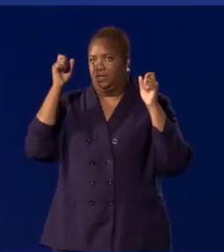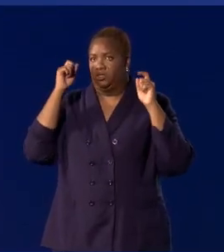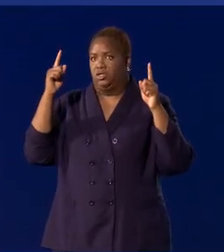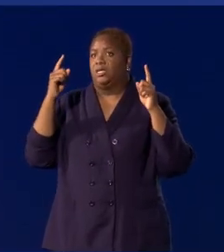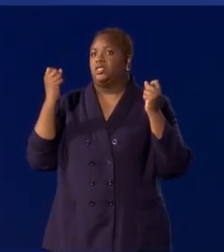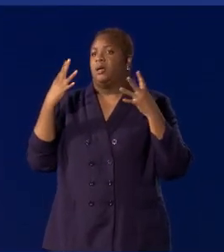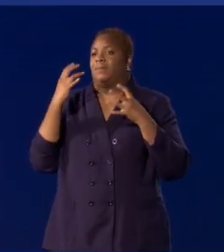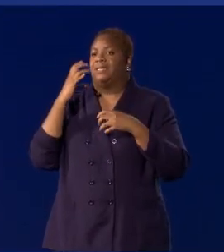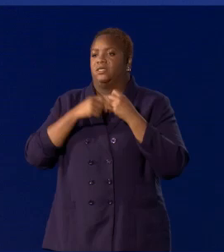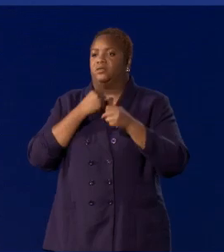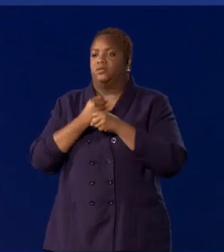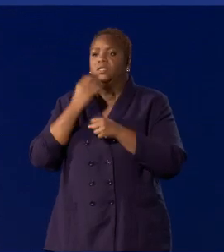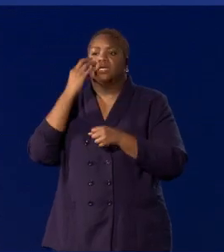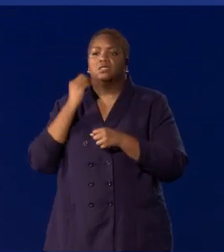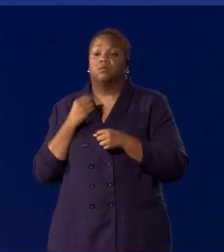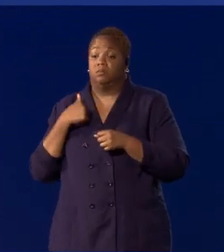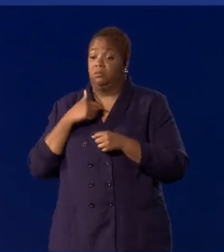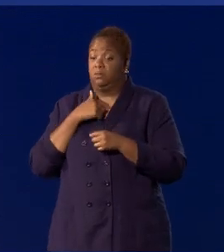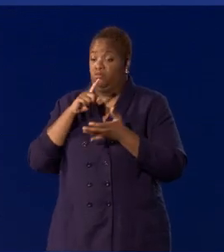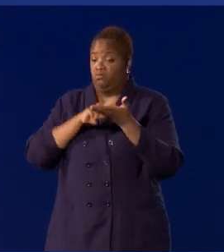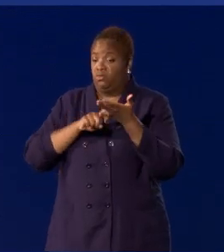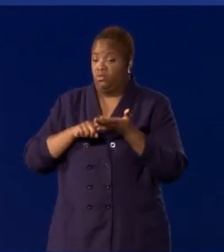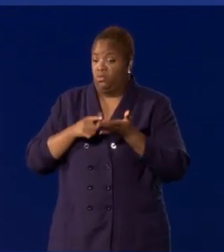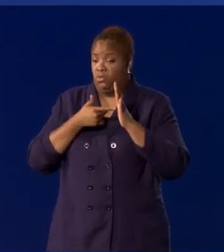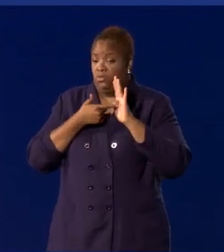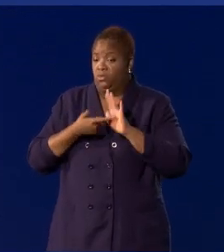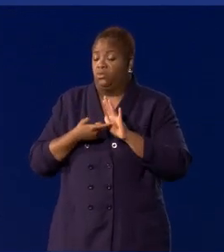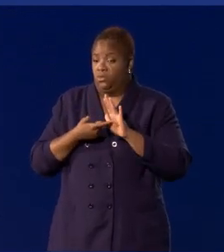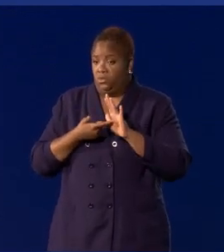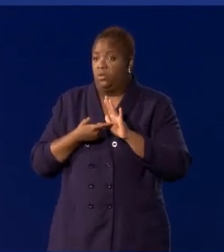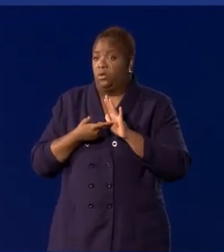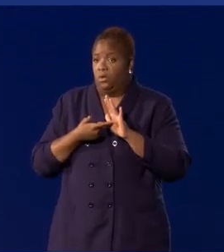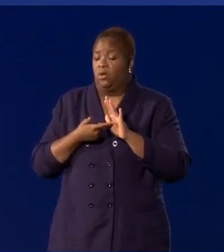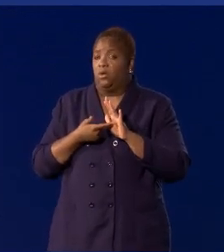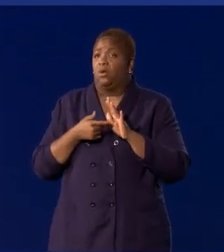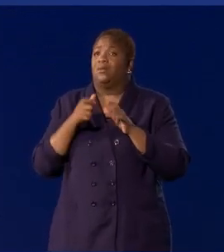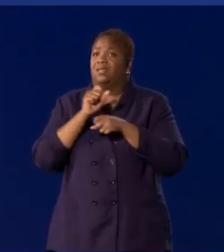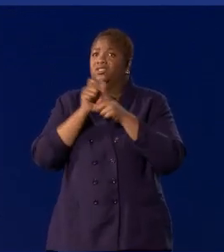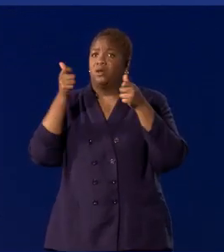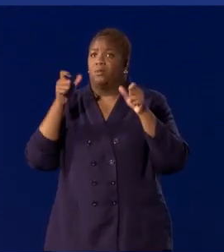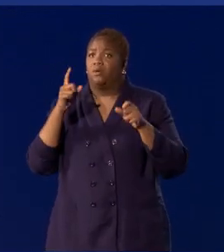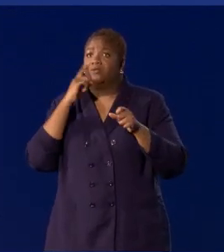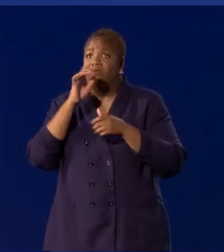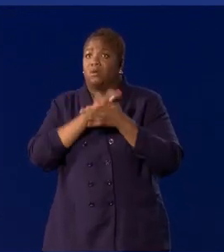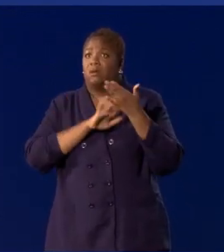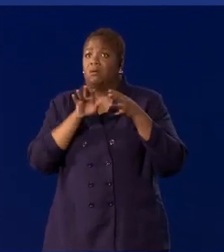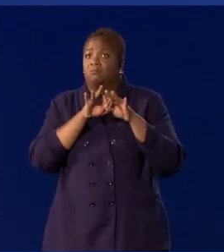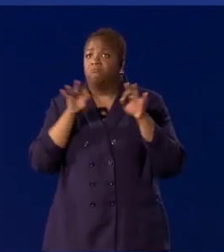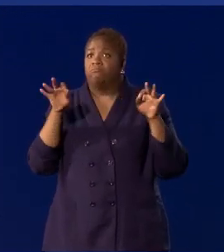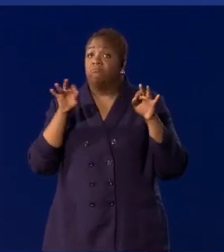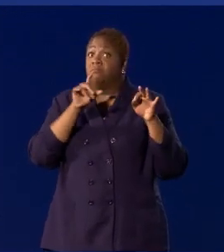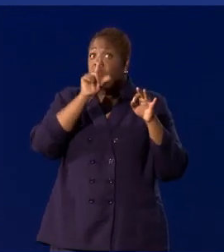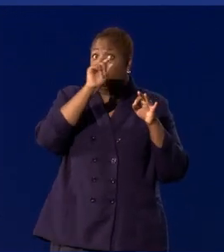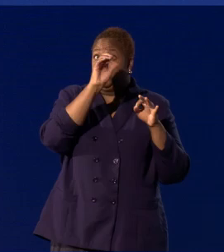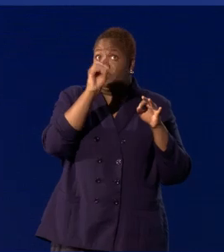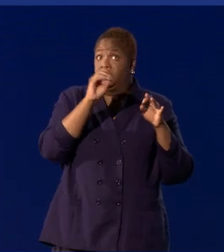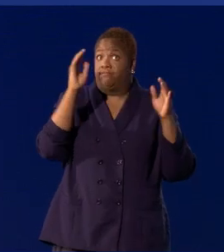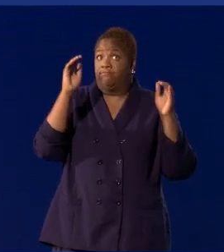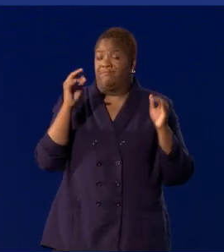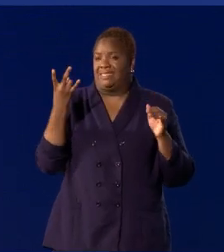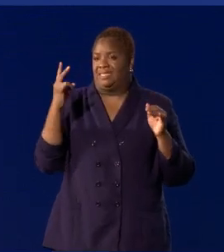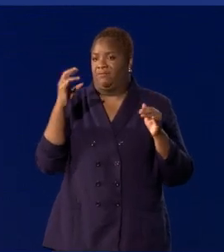of experience. Our research shows that the share of job postings requiring a college degree, for example, have dropped from 20%